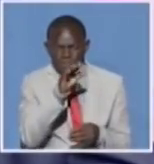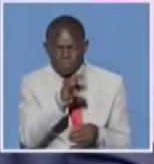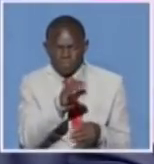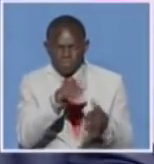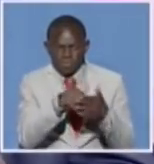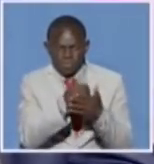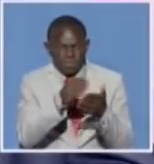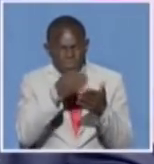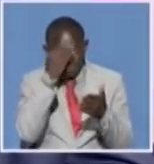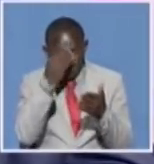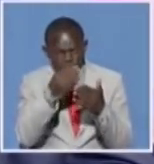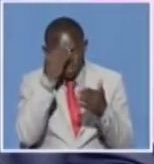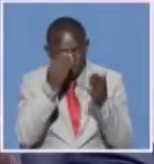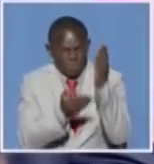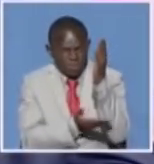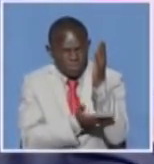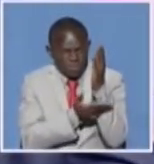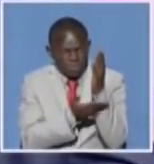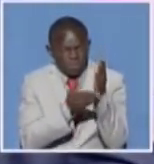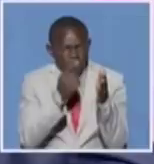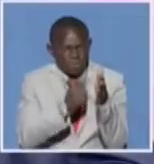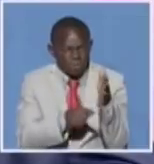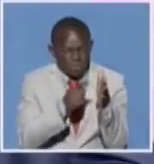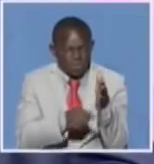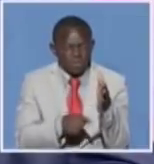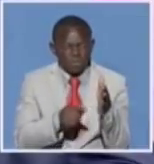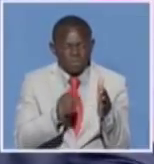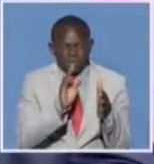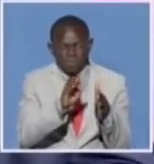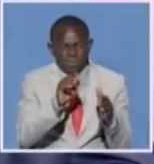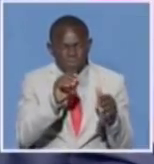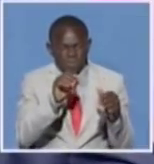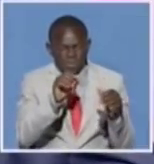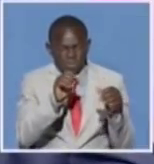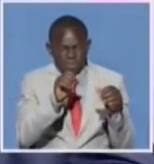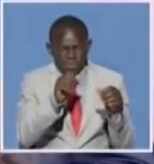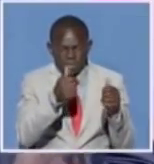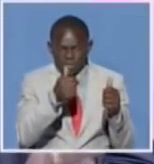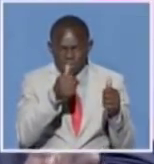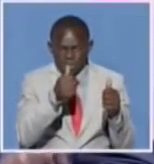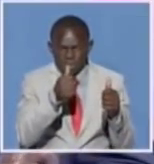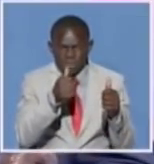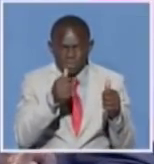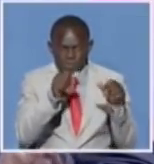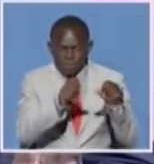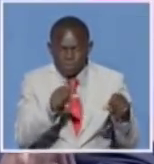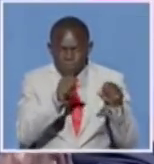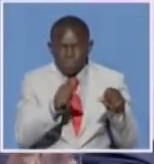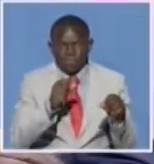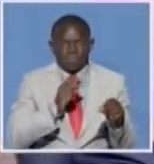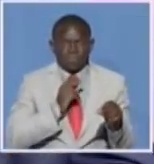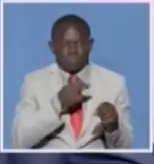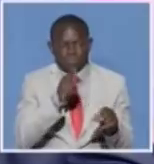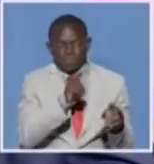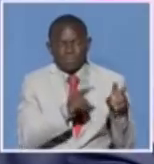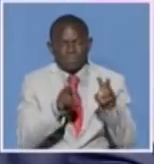child, including the assessment that will be conducted. And if this learner moves from one